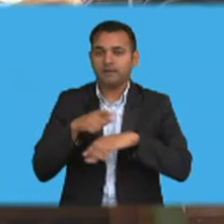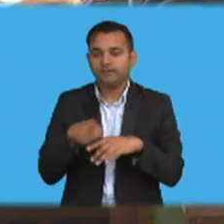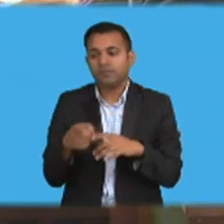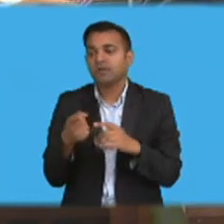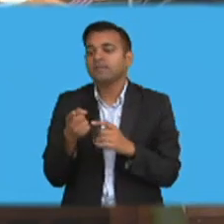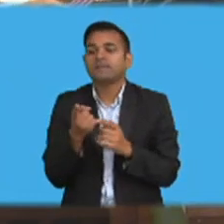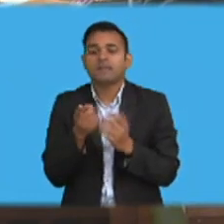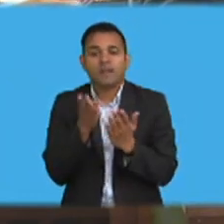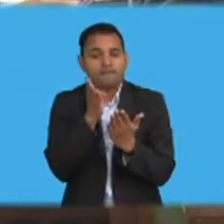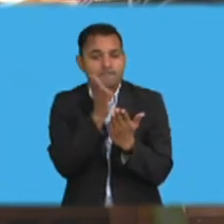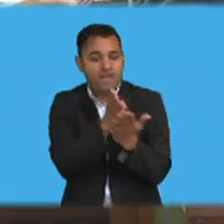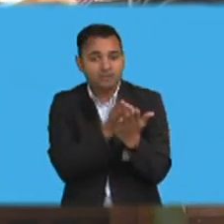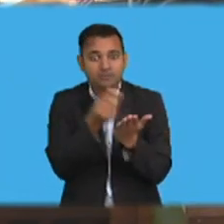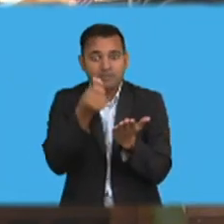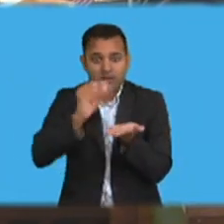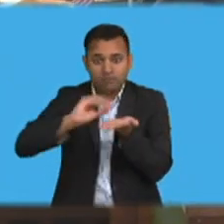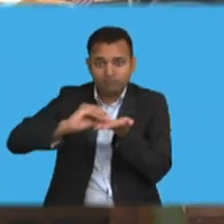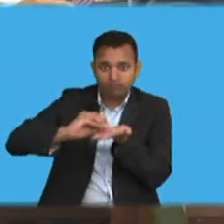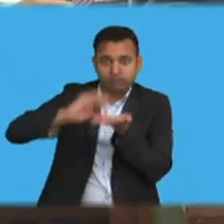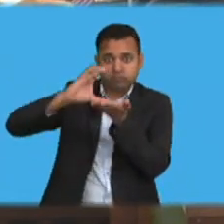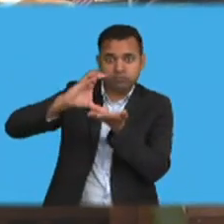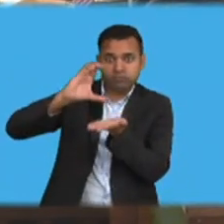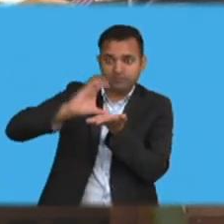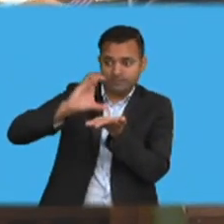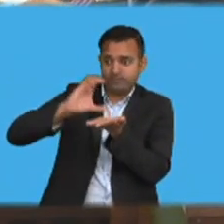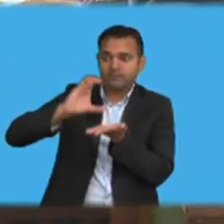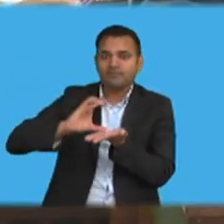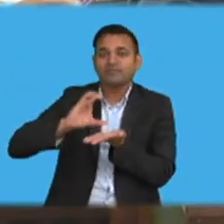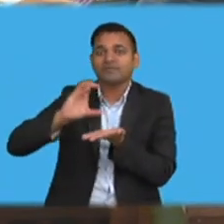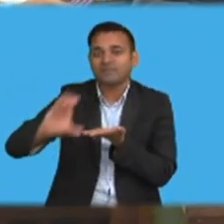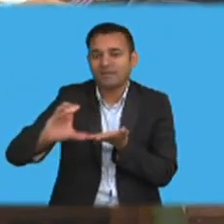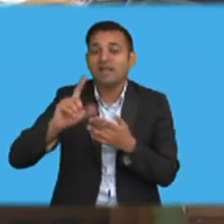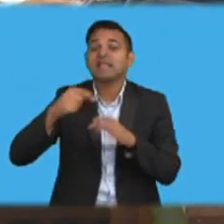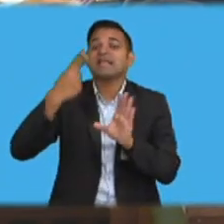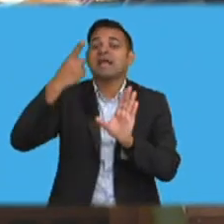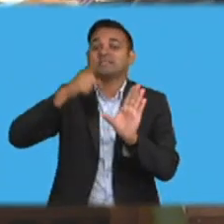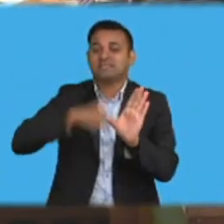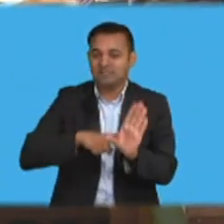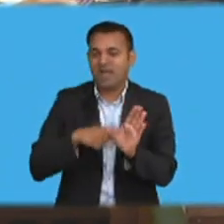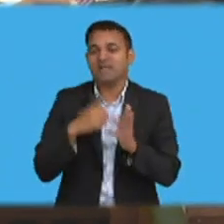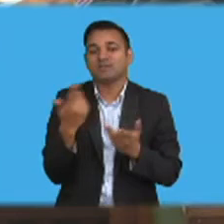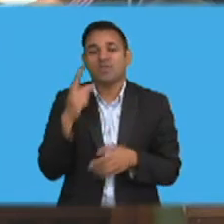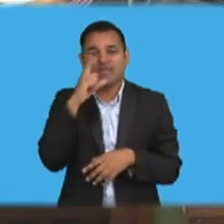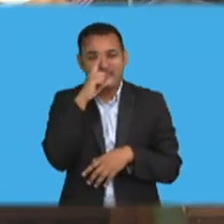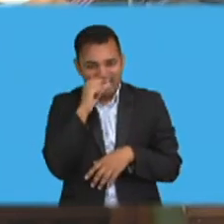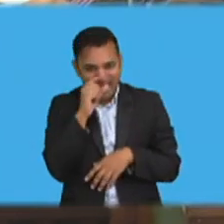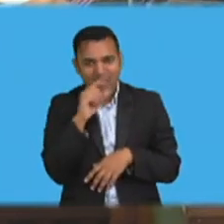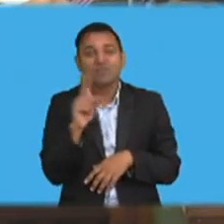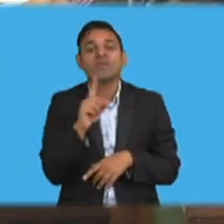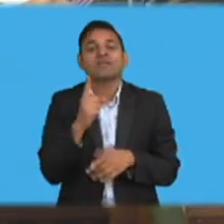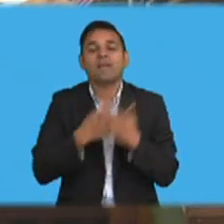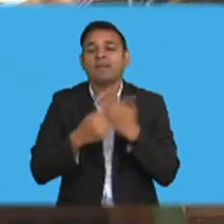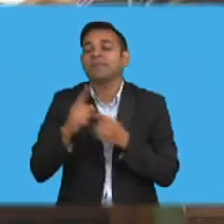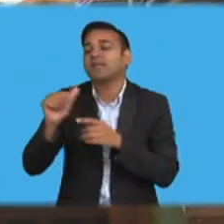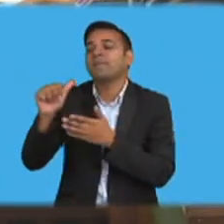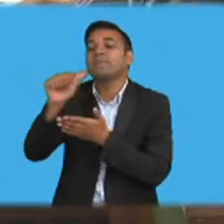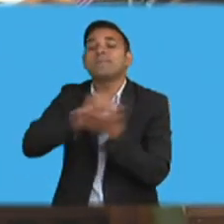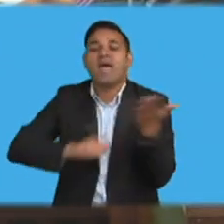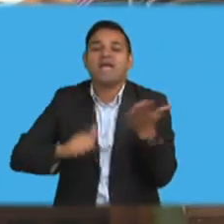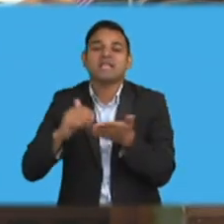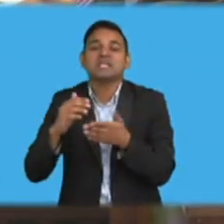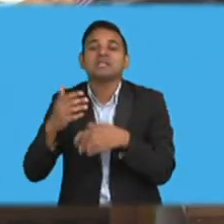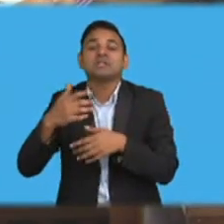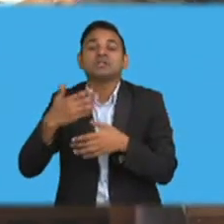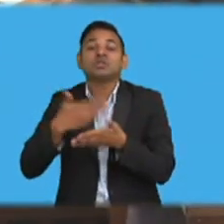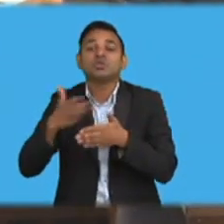allocation in the next financial year to support the new machinery of search and rescue in Fiji. Madam Speaker, in conclusion, I